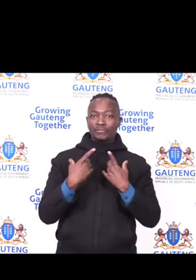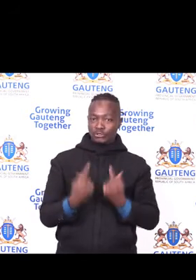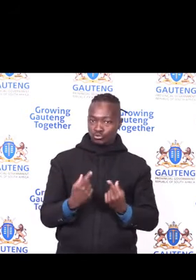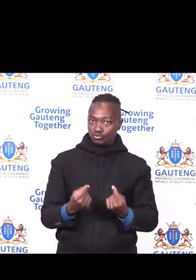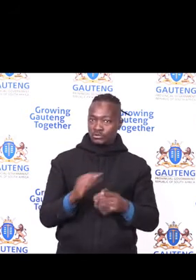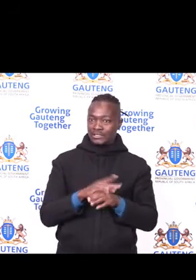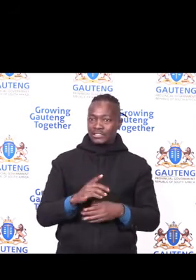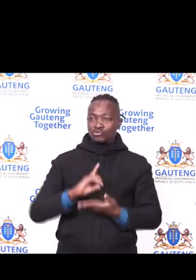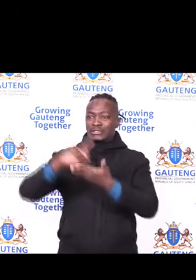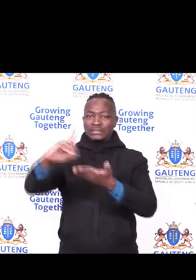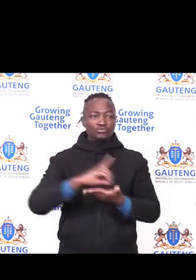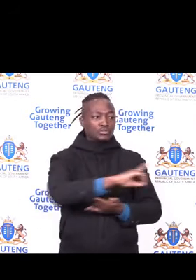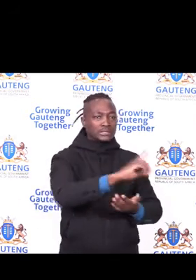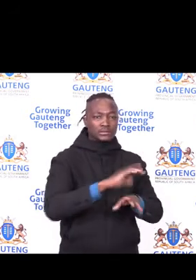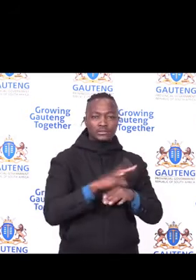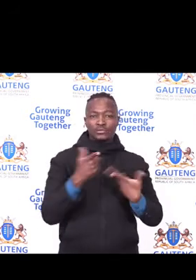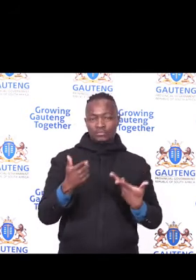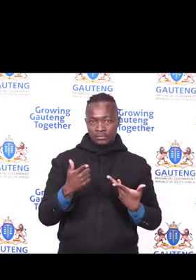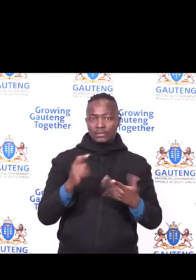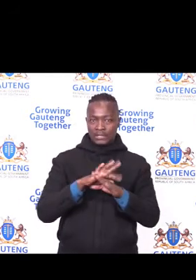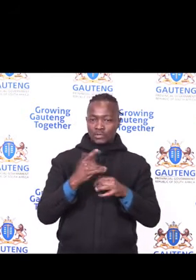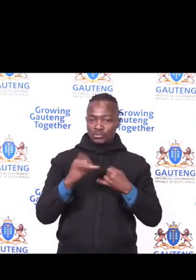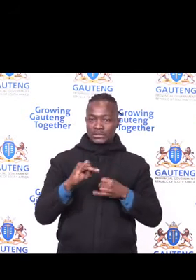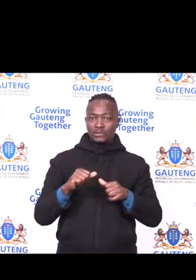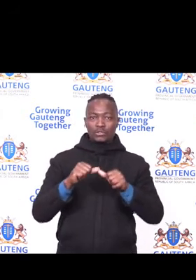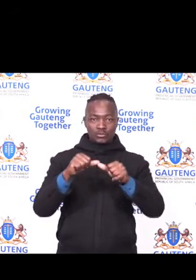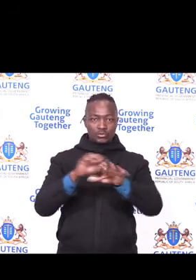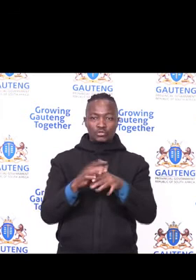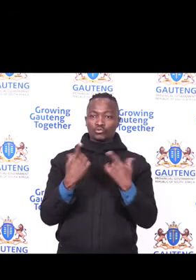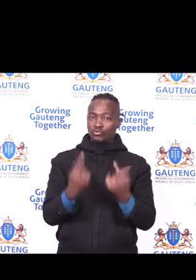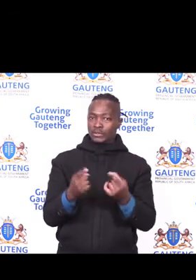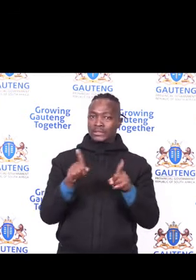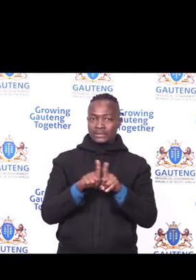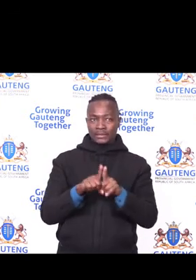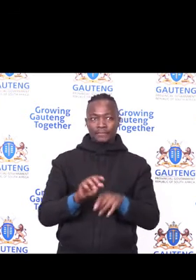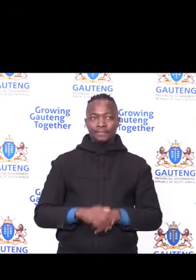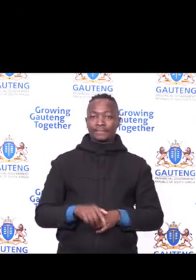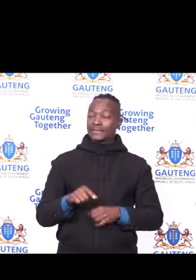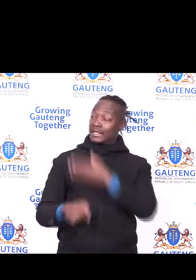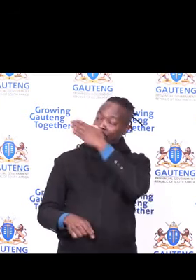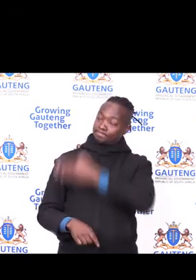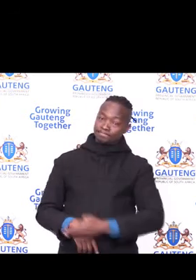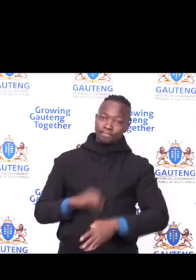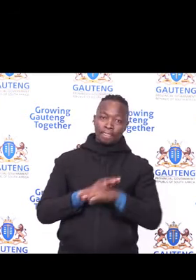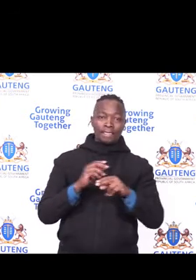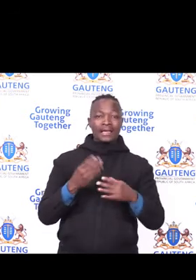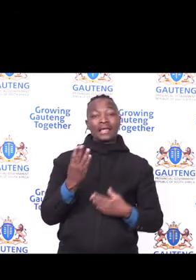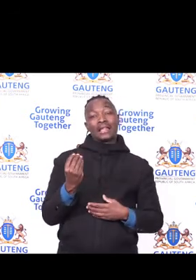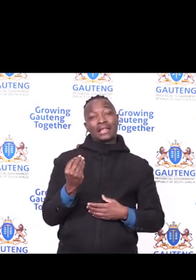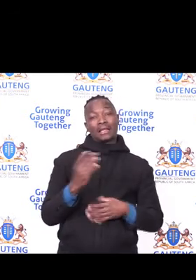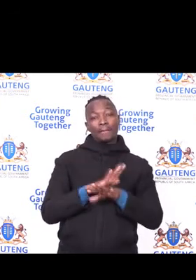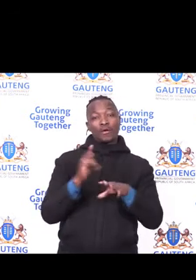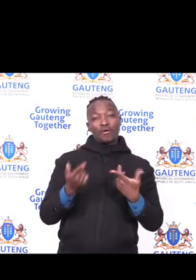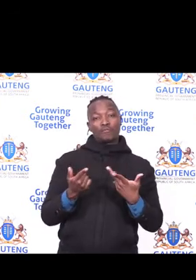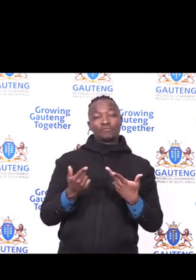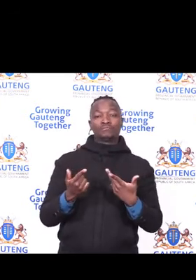of distribution of food, and we are going to continue to do the same. This is the number of the status